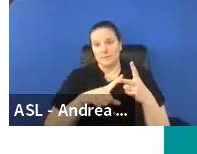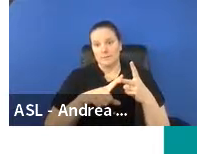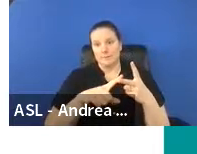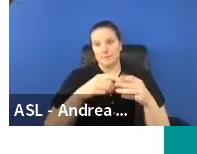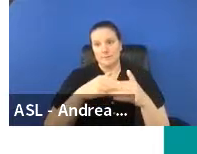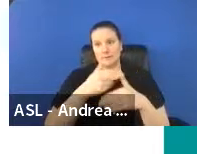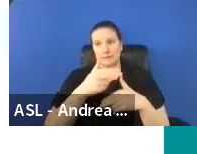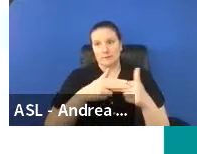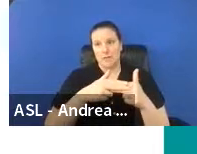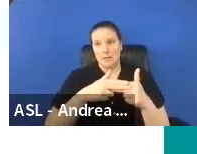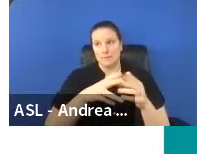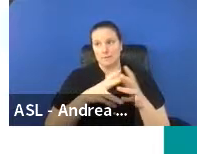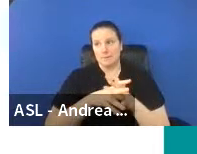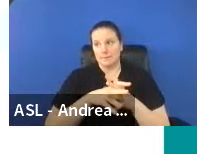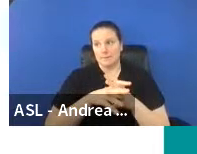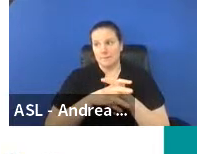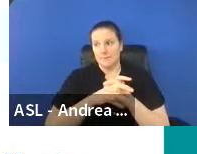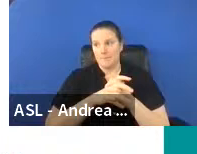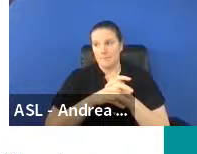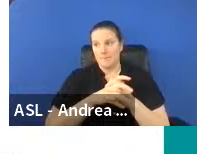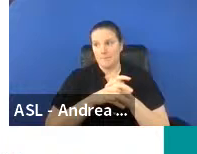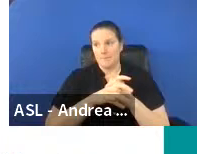please.